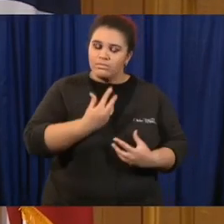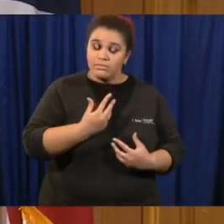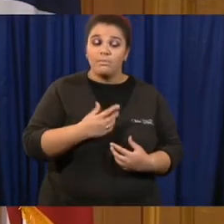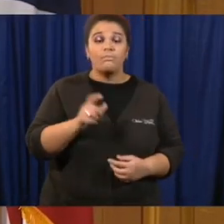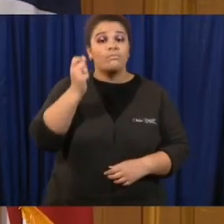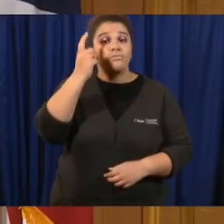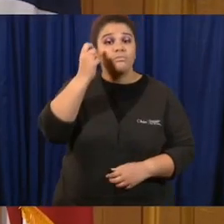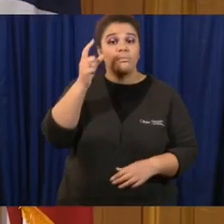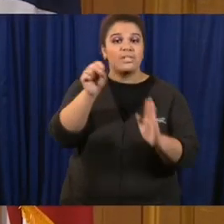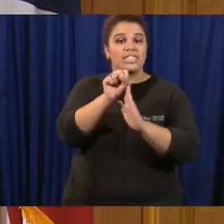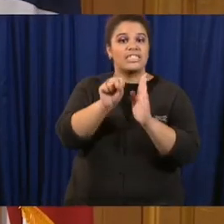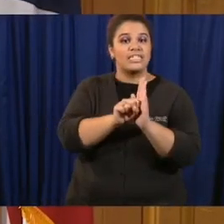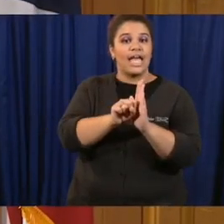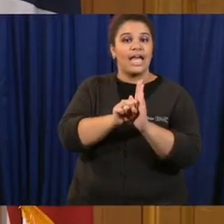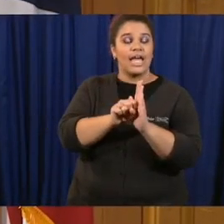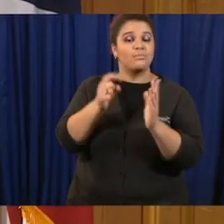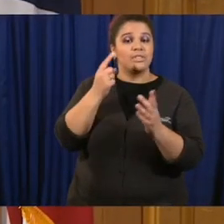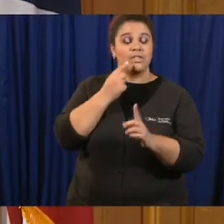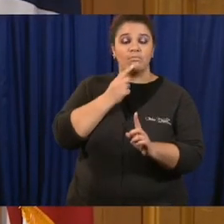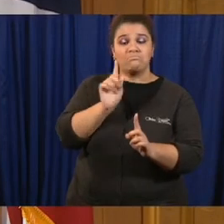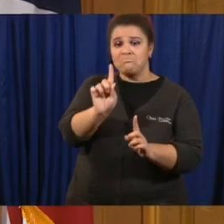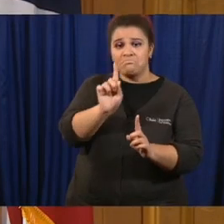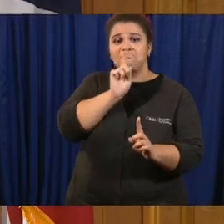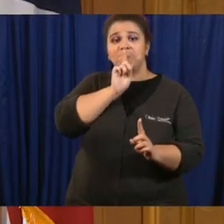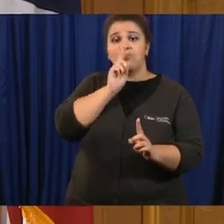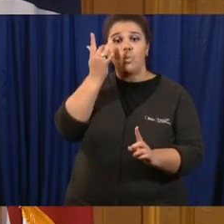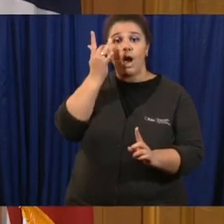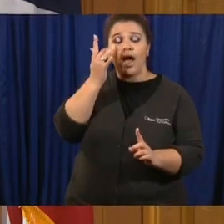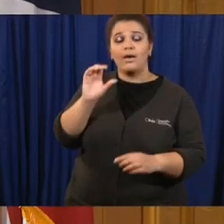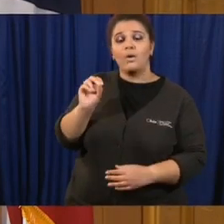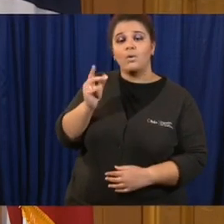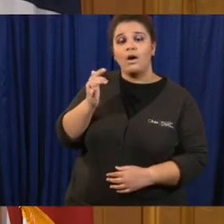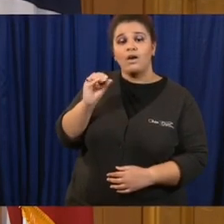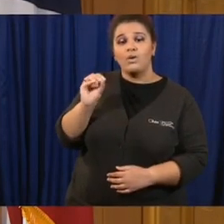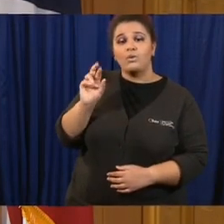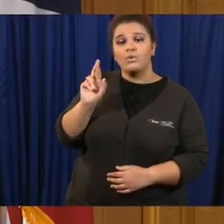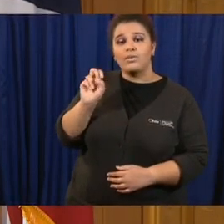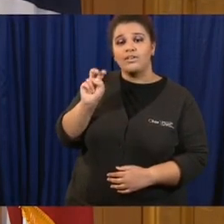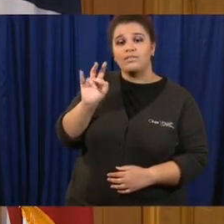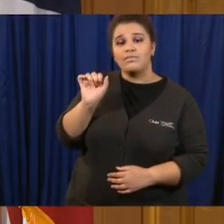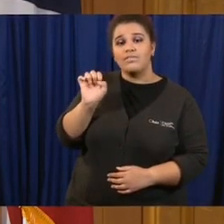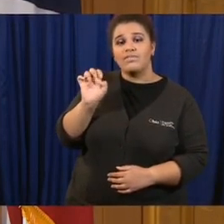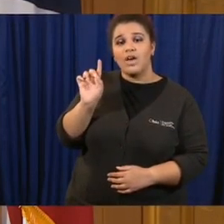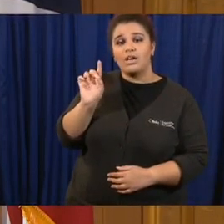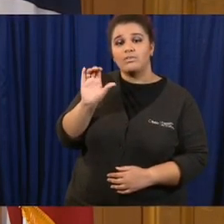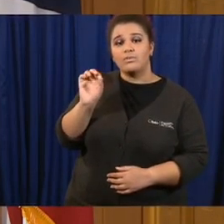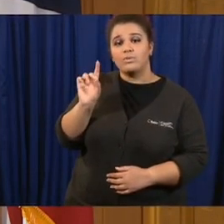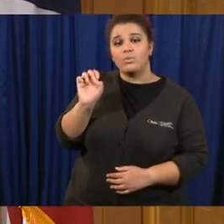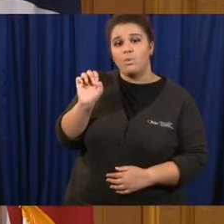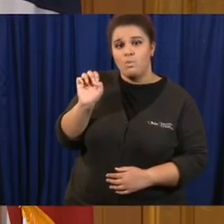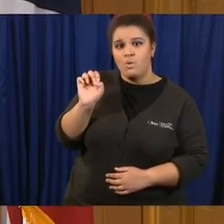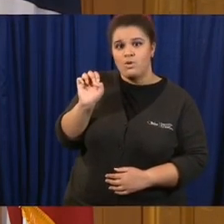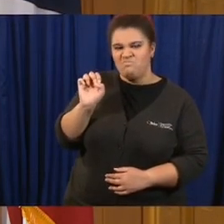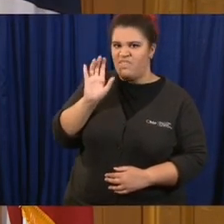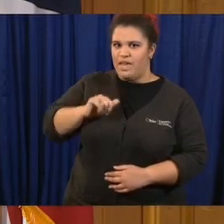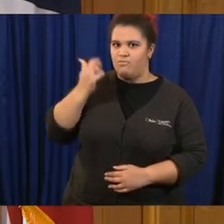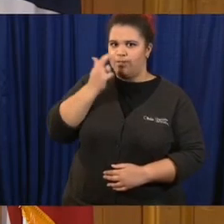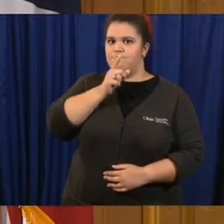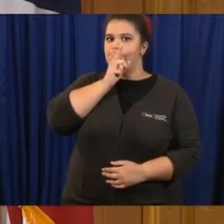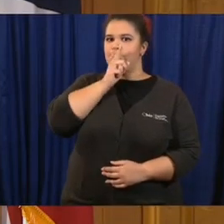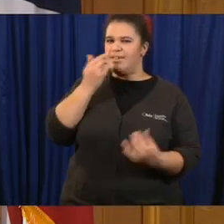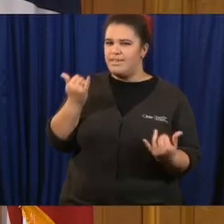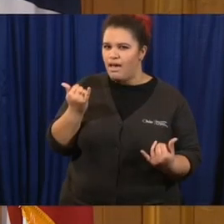Why the reversal today? That was my decision. It seemed to me that it's the right thing to